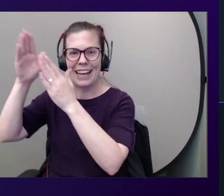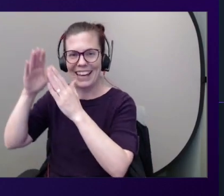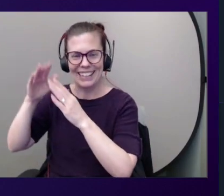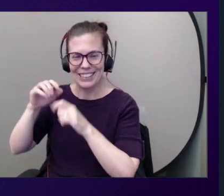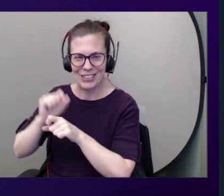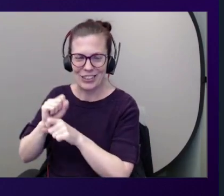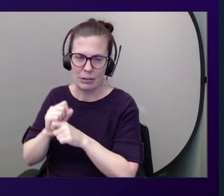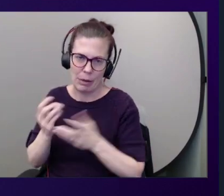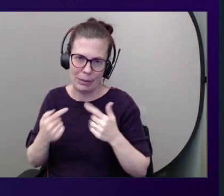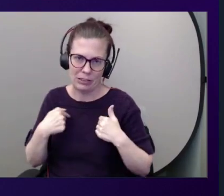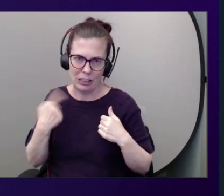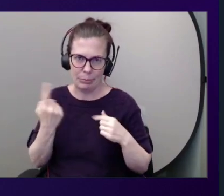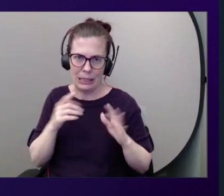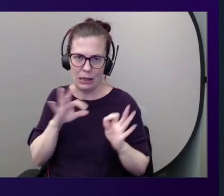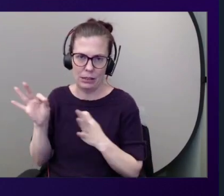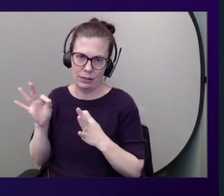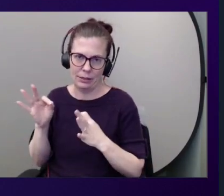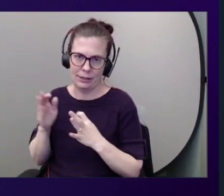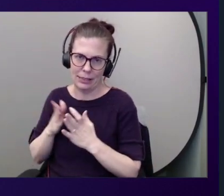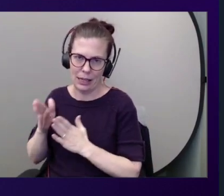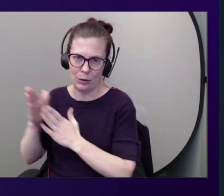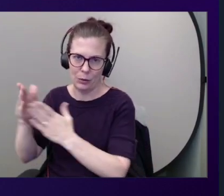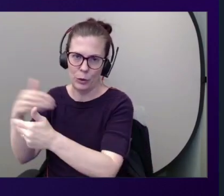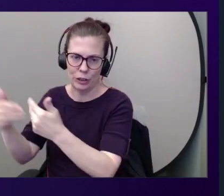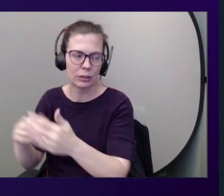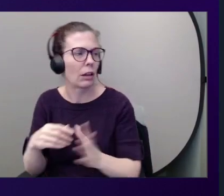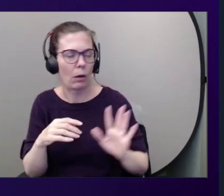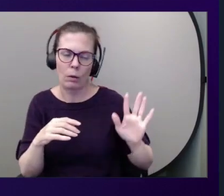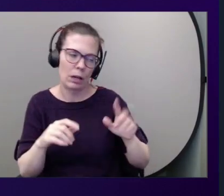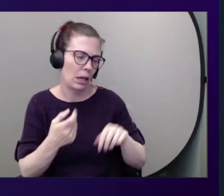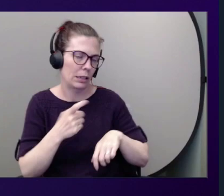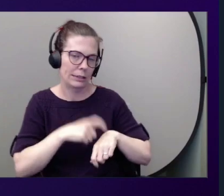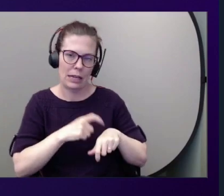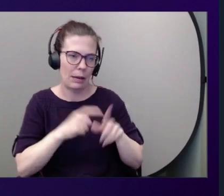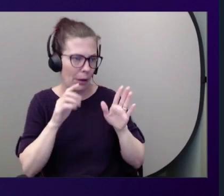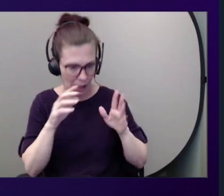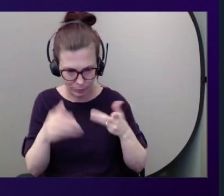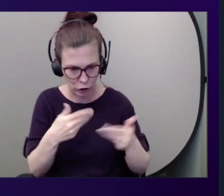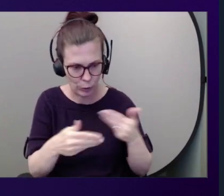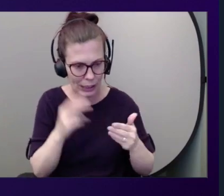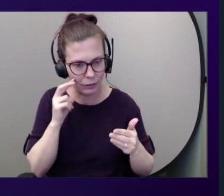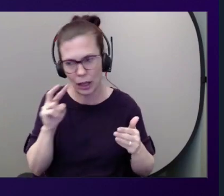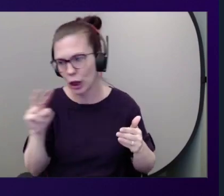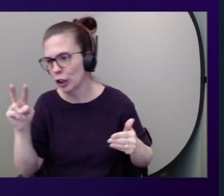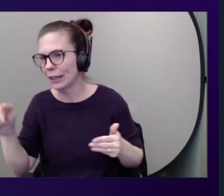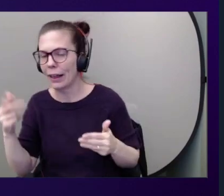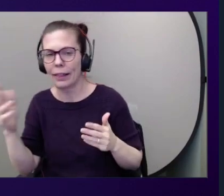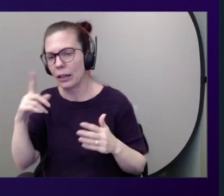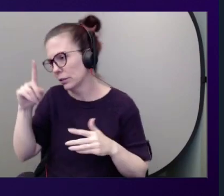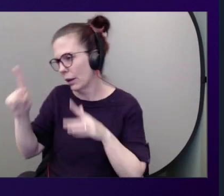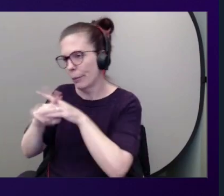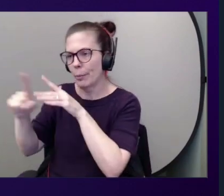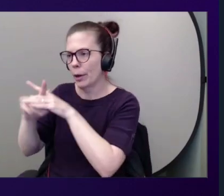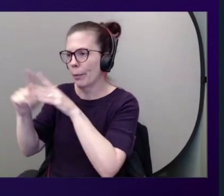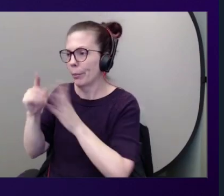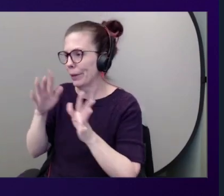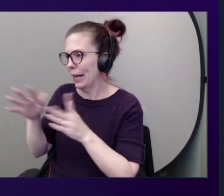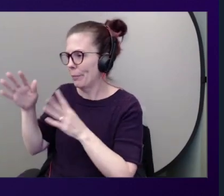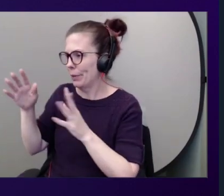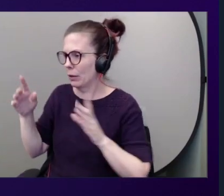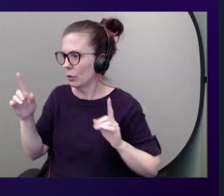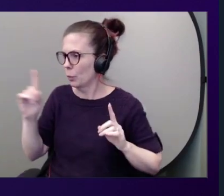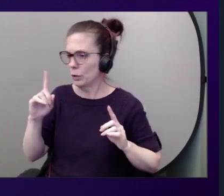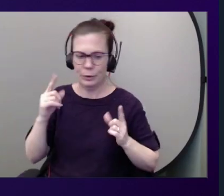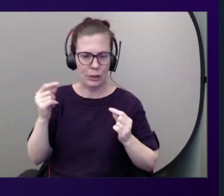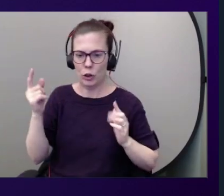that ends up with side quests. Oh no, anytime I step away from anything I'm doing, if I start looking at anything, something else is going to pop up. And then I'm like, where was I at? Where am